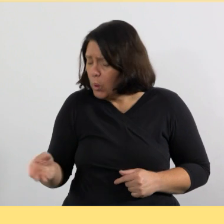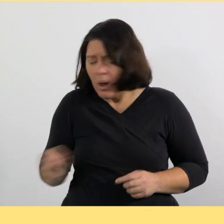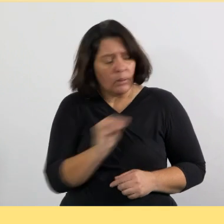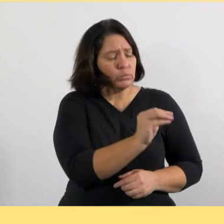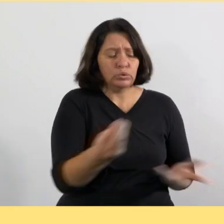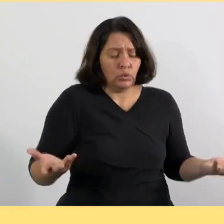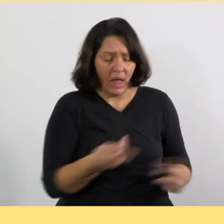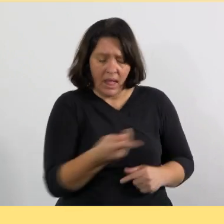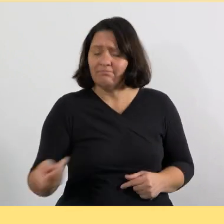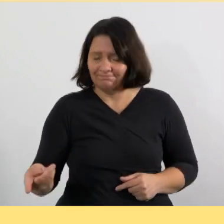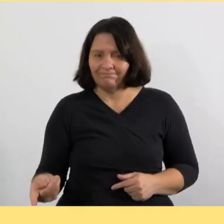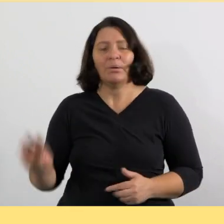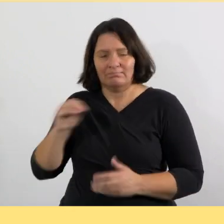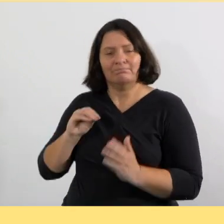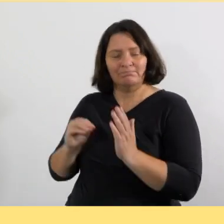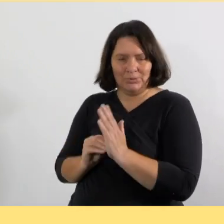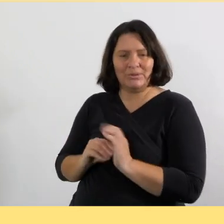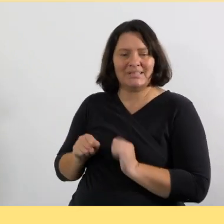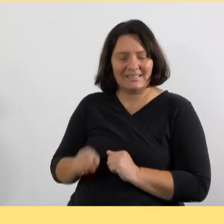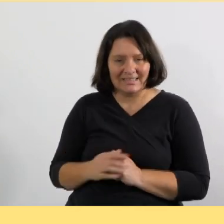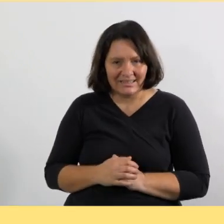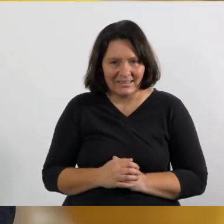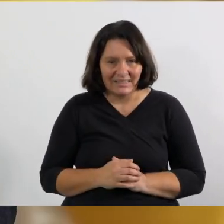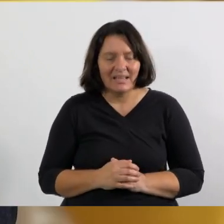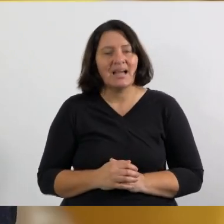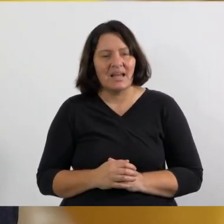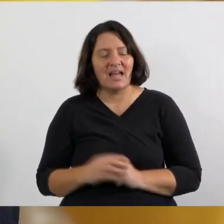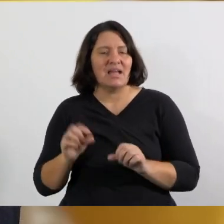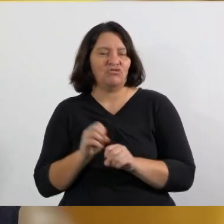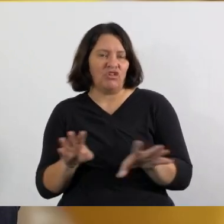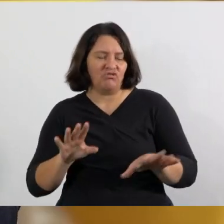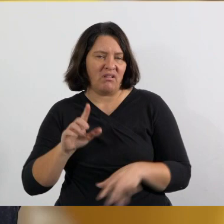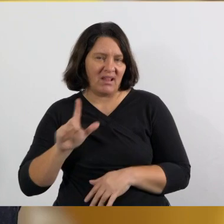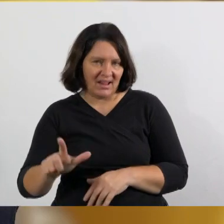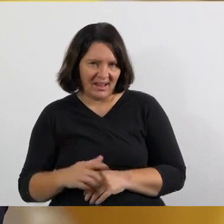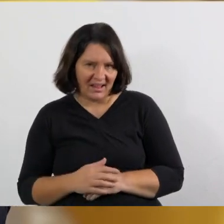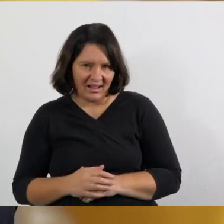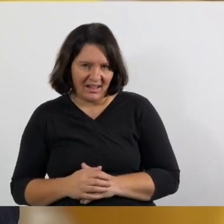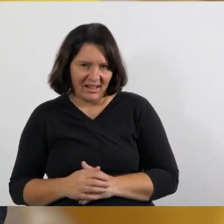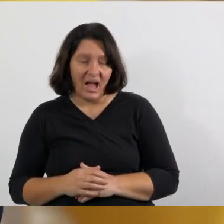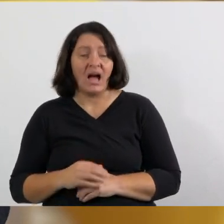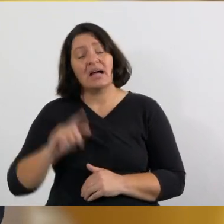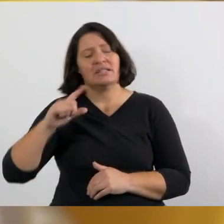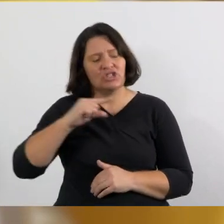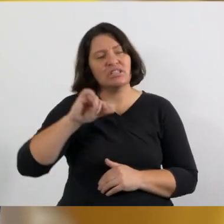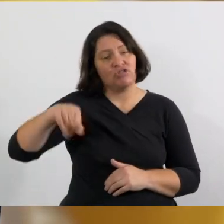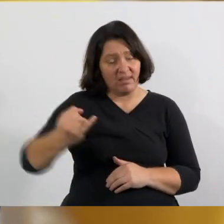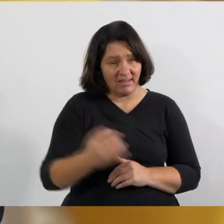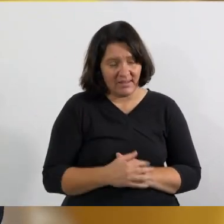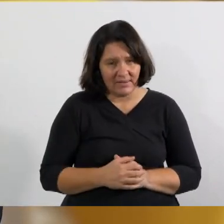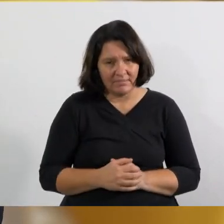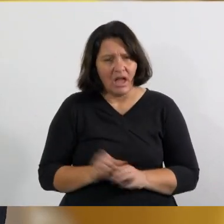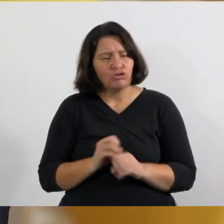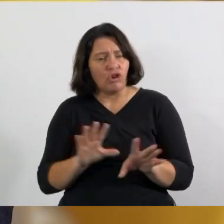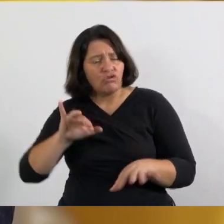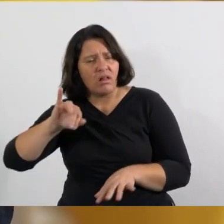in these journals, such transactions, you find them in the GJ. Let us now see, how does the